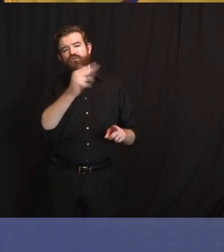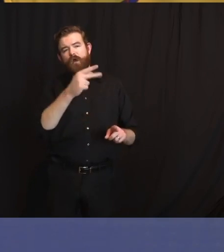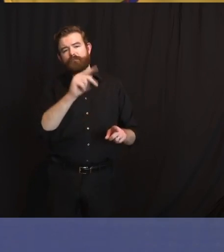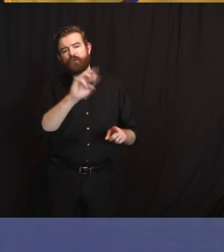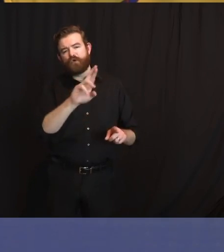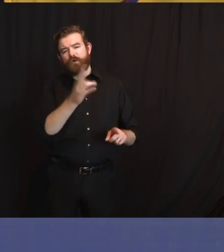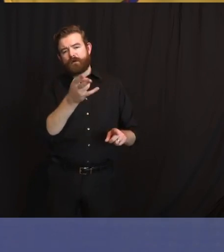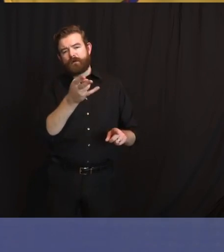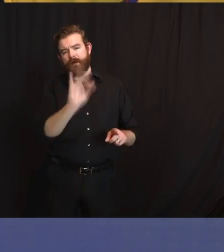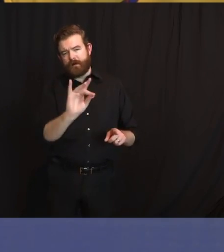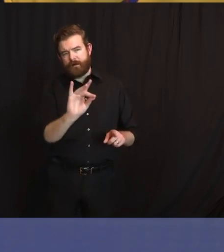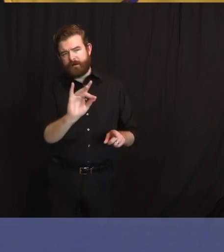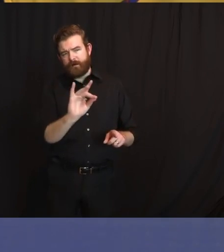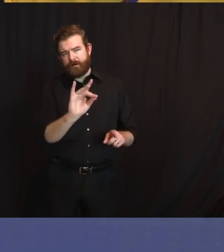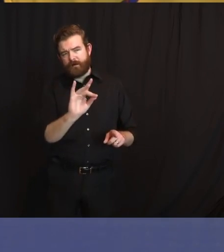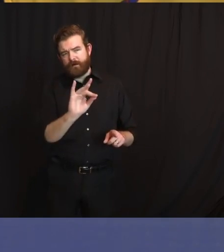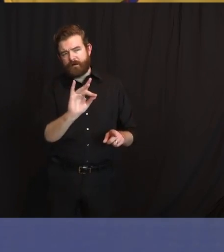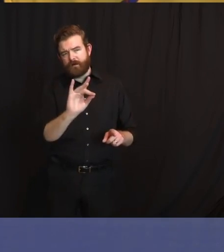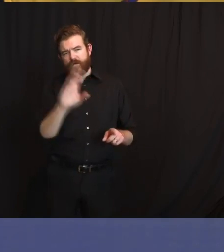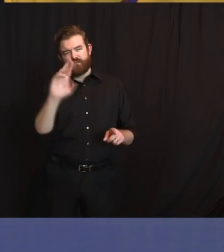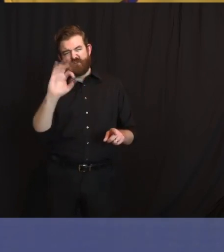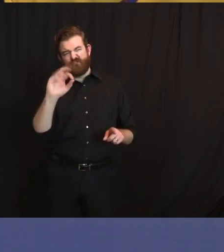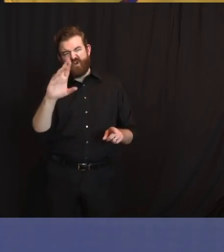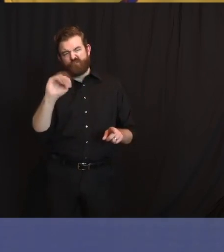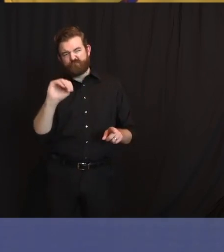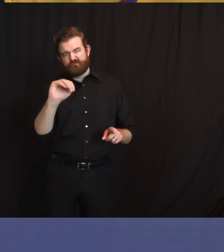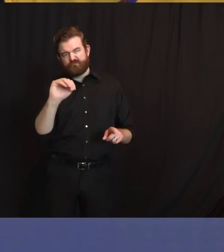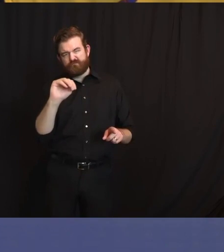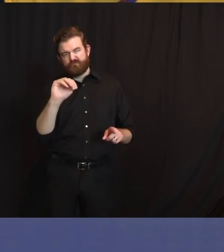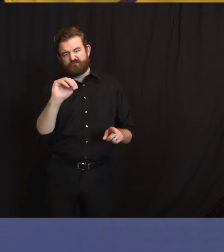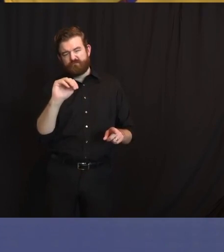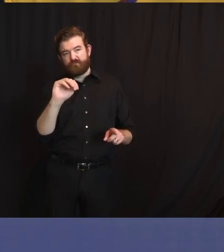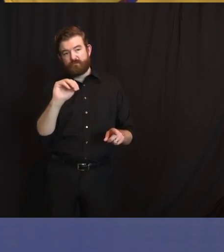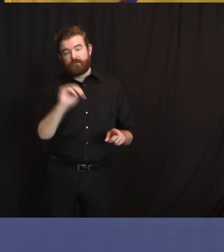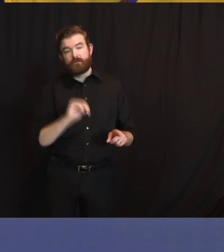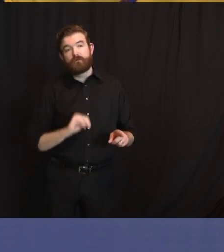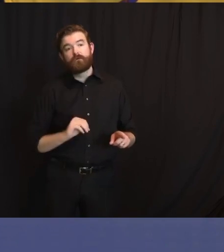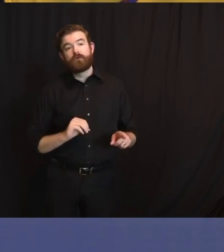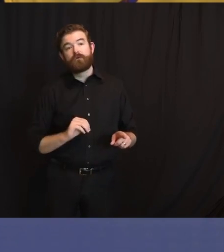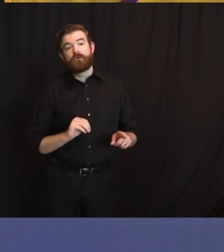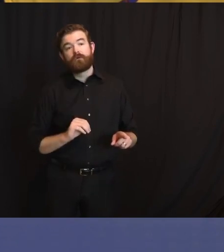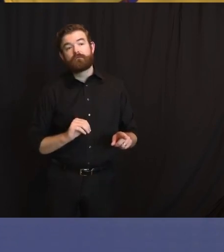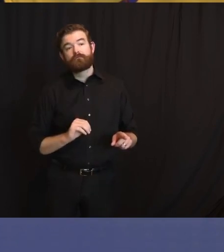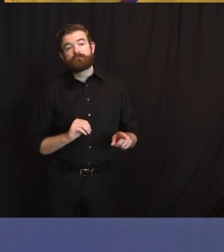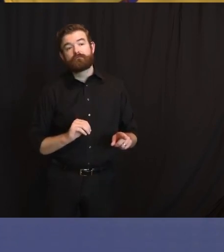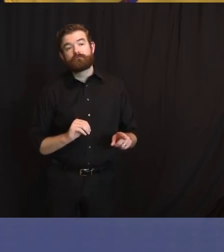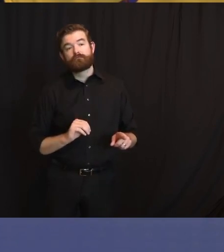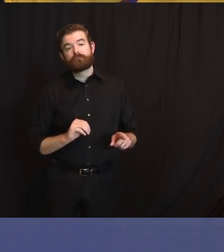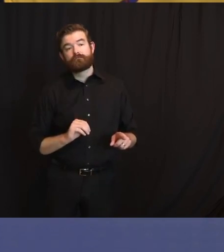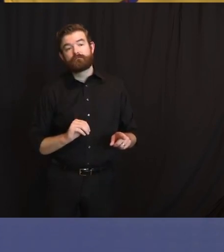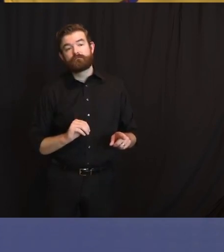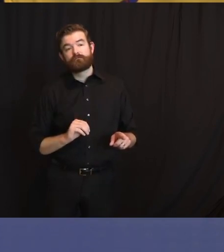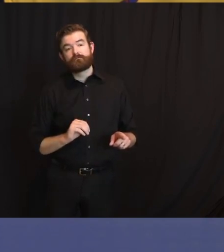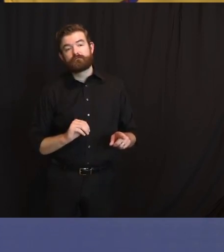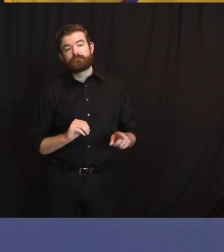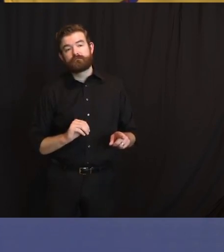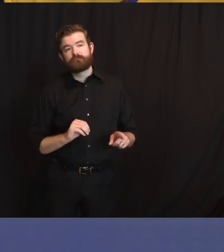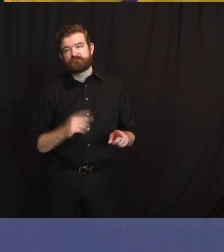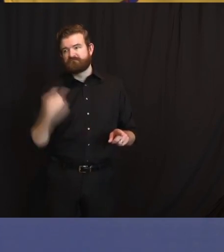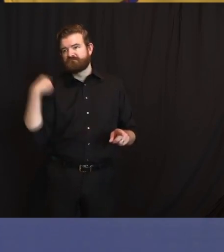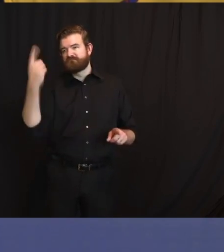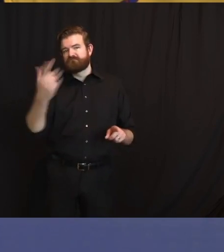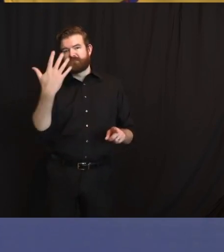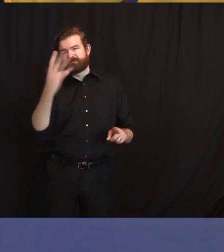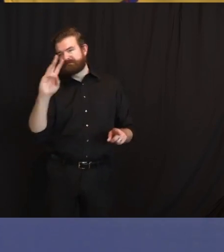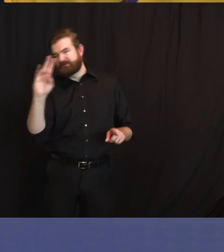first one you asked about? It's something conceptually I've said for 5, 6, 7 years, maybe longer, that